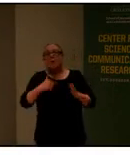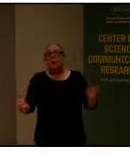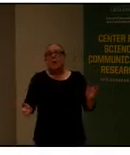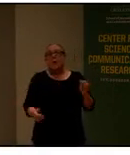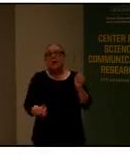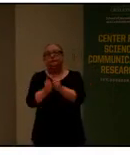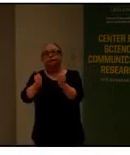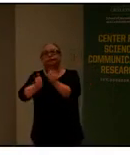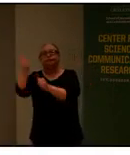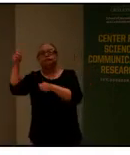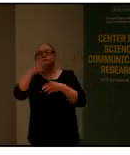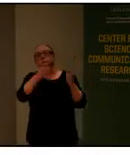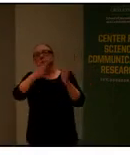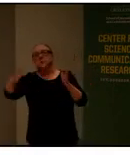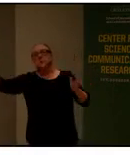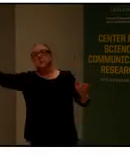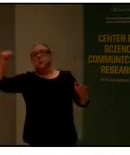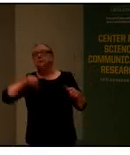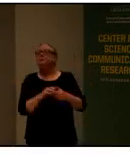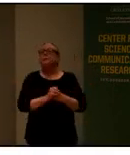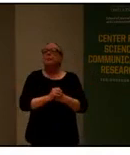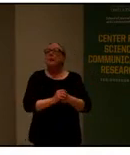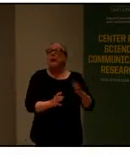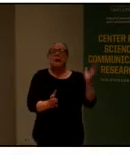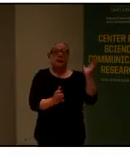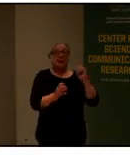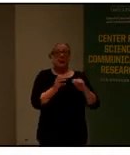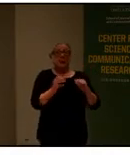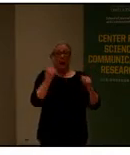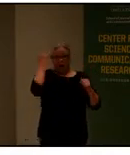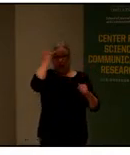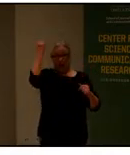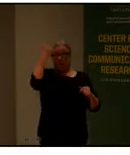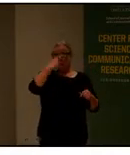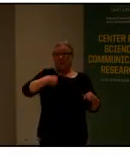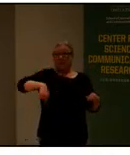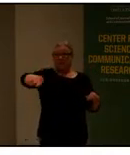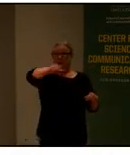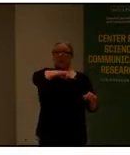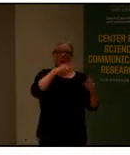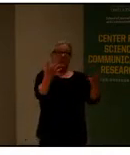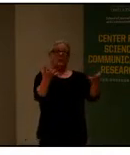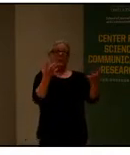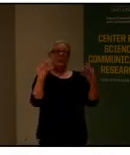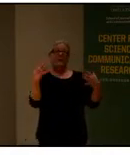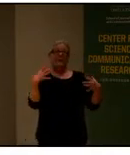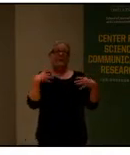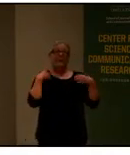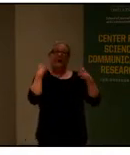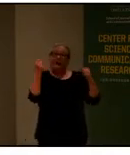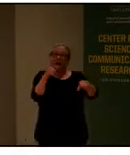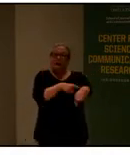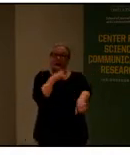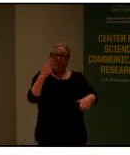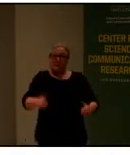But we also see what all of us in the room, I'm imagining we all are looking to have a healthy, long